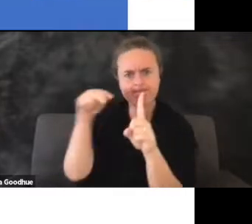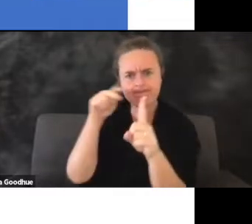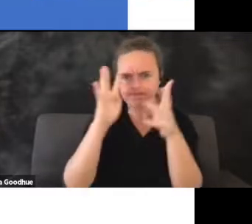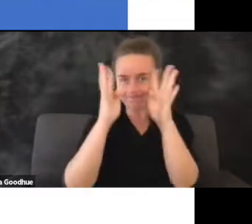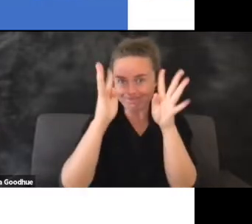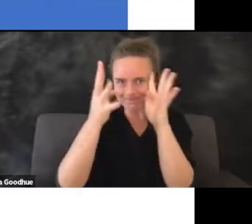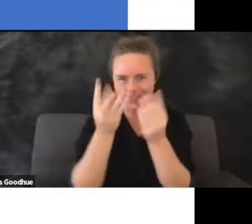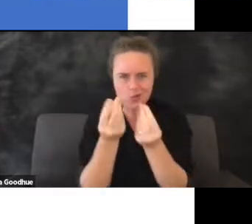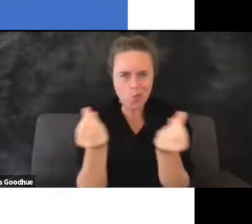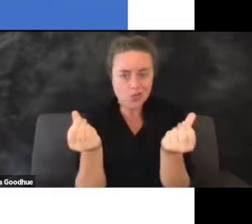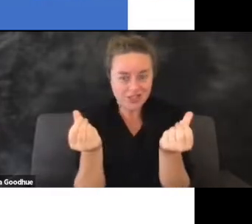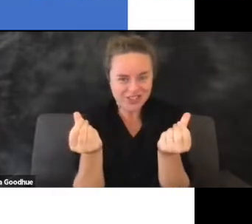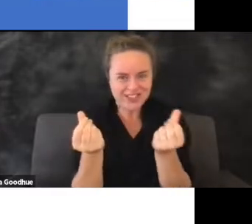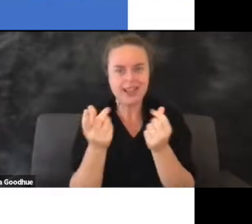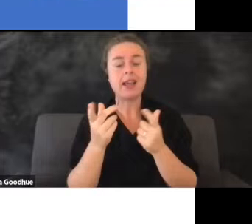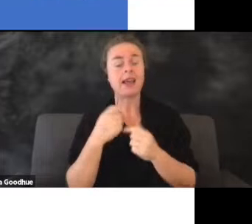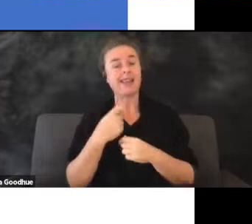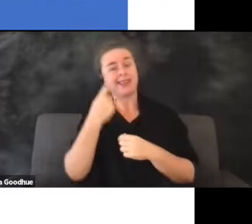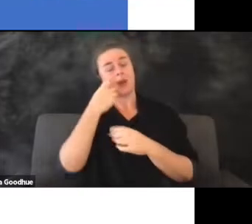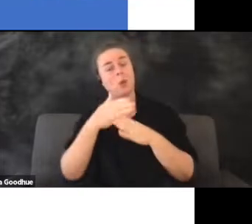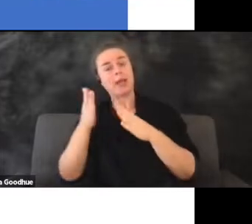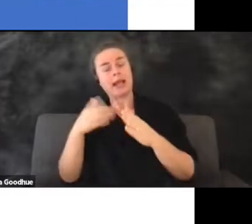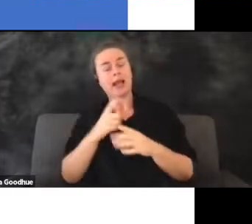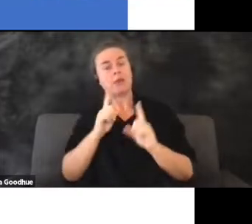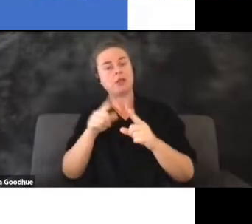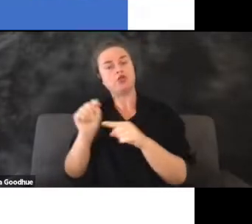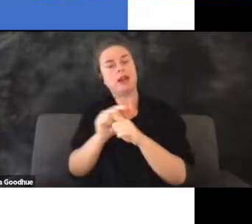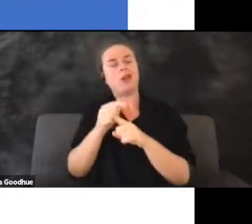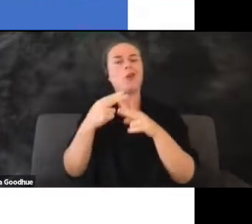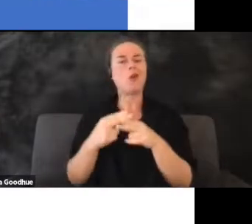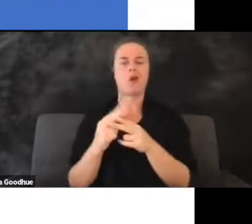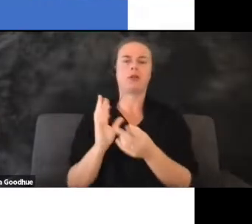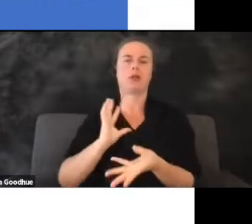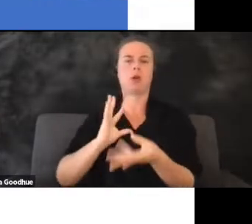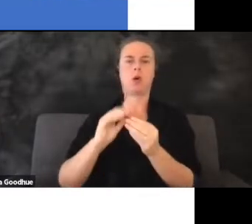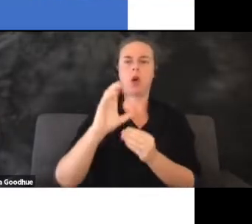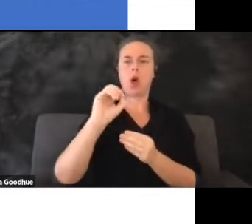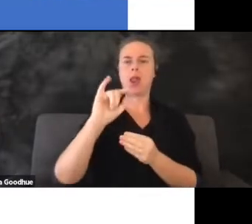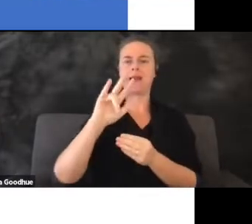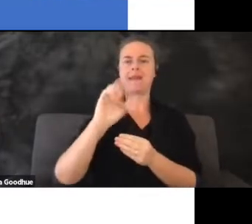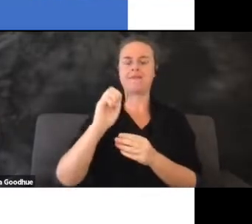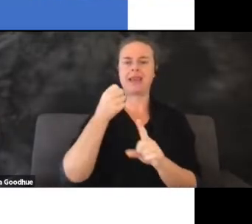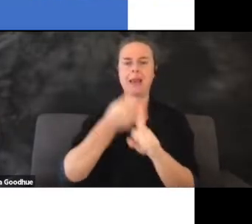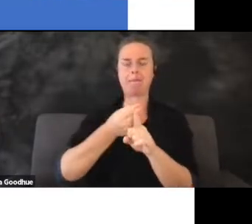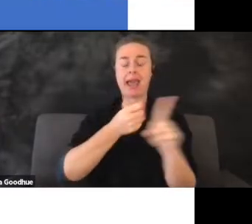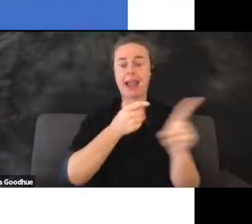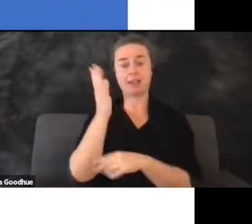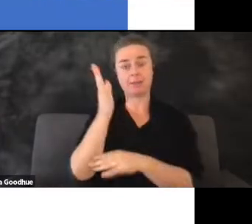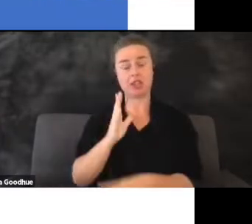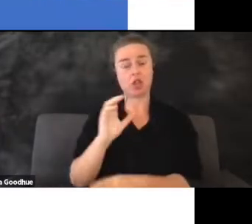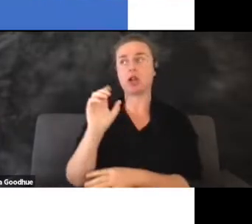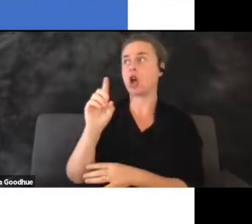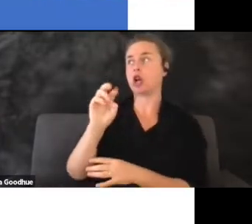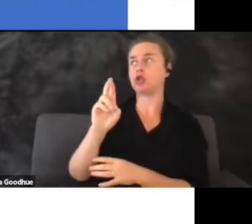had the opportunity to attend a collective impact training, and the closing speaker, Dr. Revlin Starsky-Wilson, who's the CEO of the